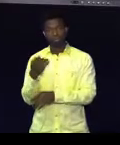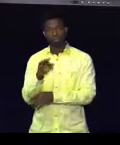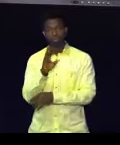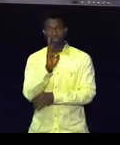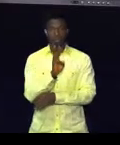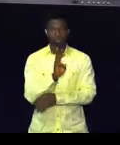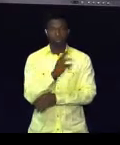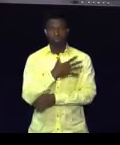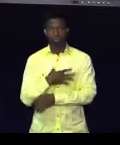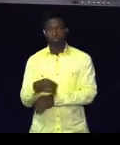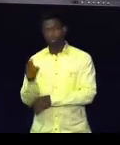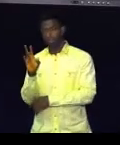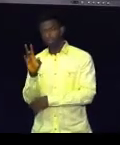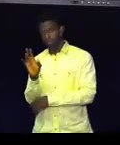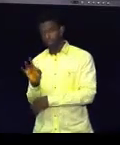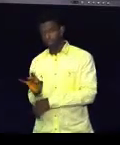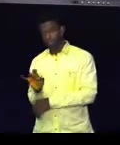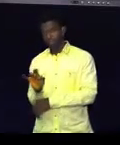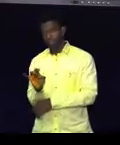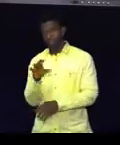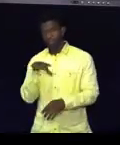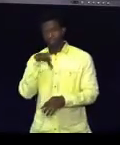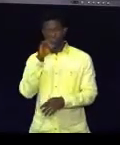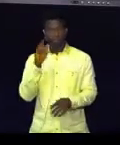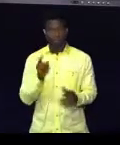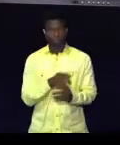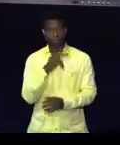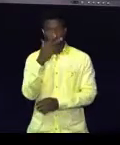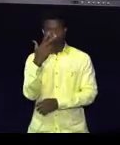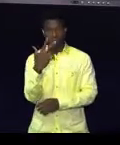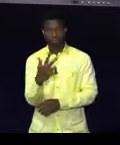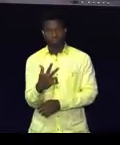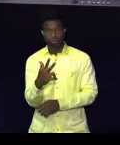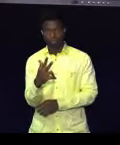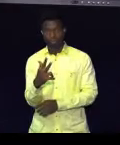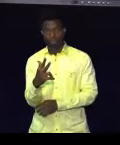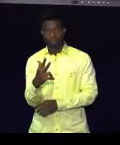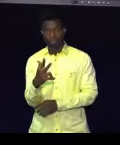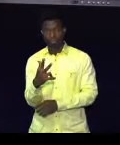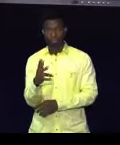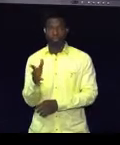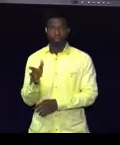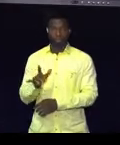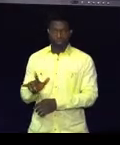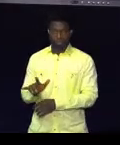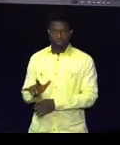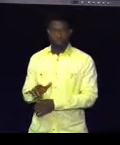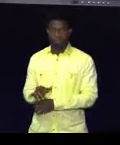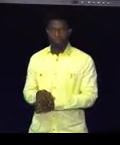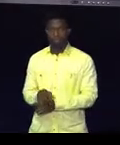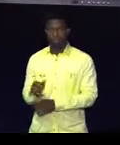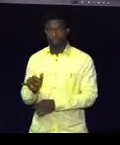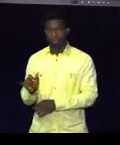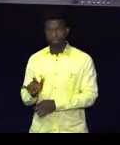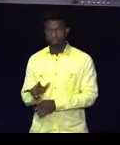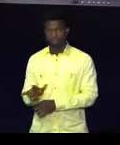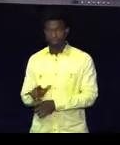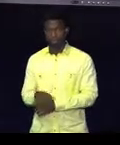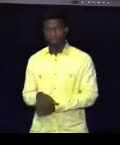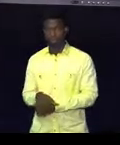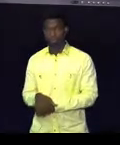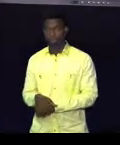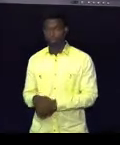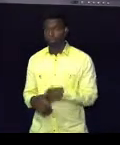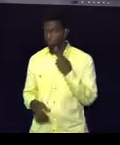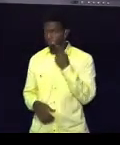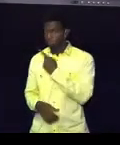of 6 and 8. You have to find the first 3 common multiples of 6 and 8. Check your table of multiples. I'll display